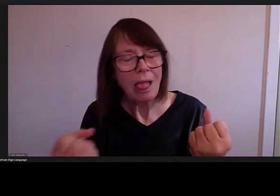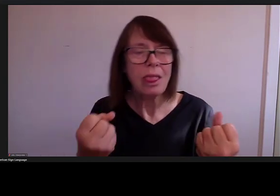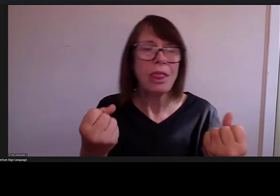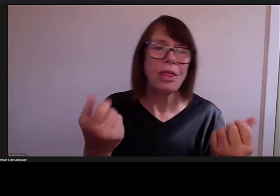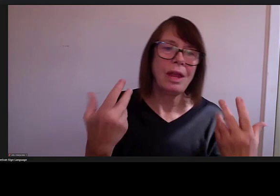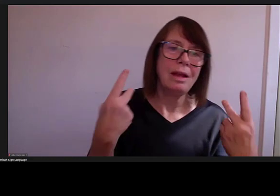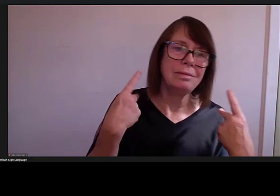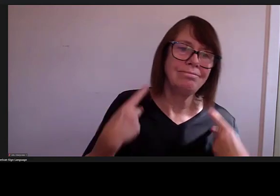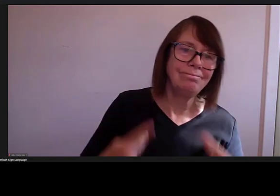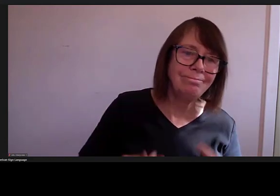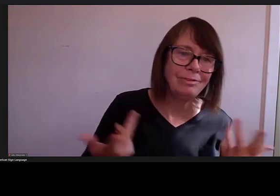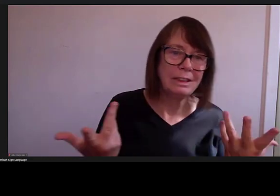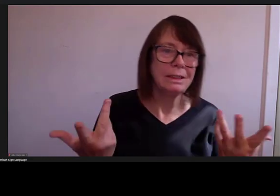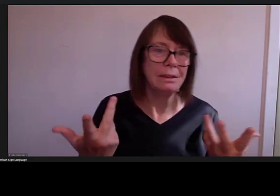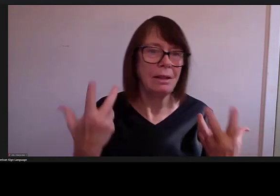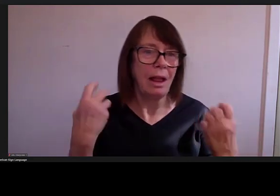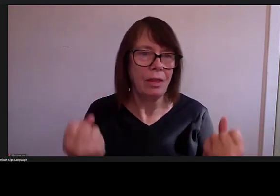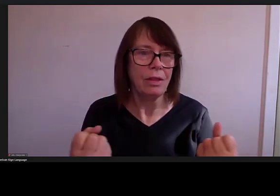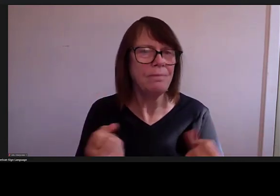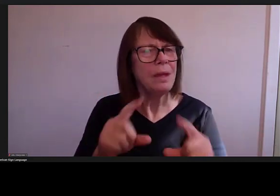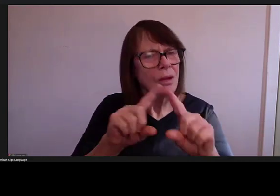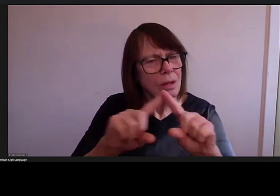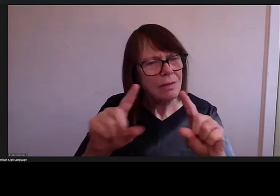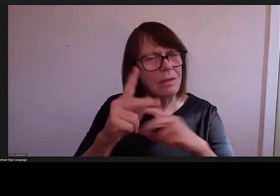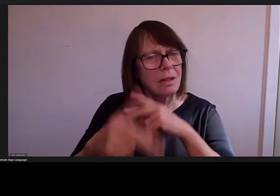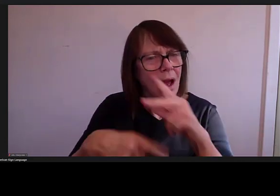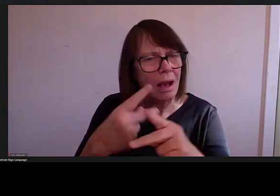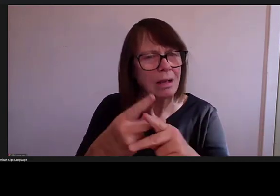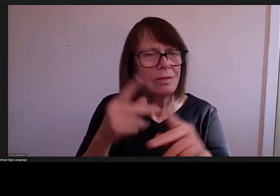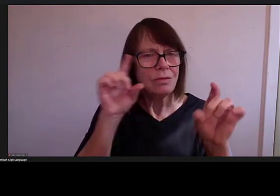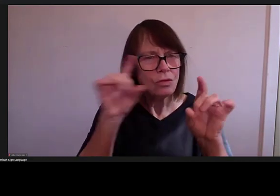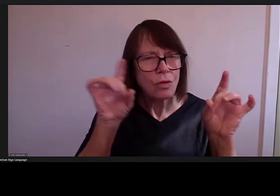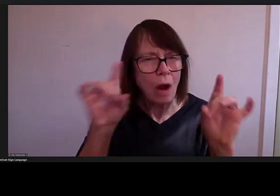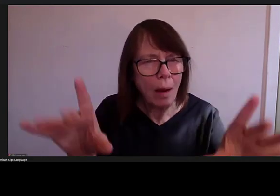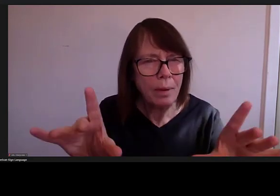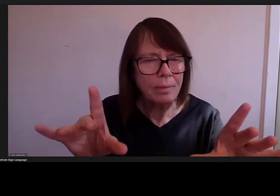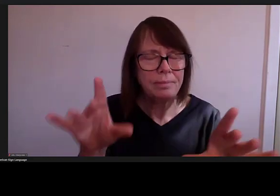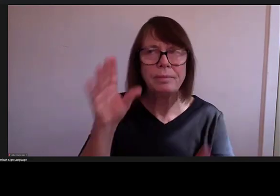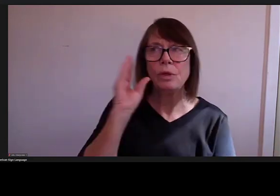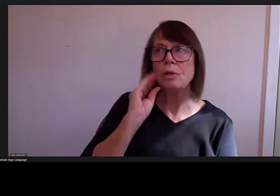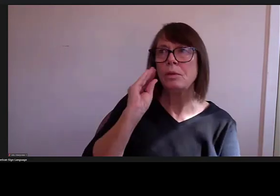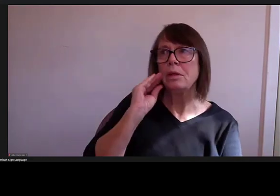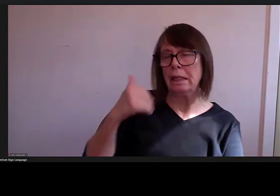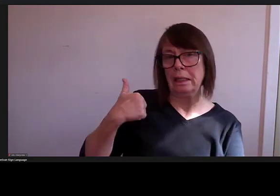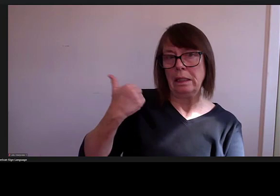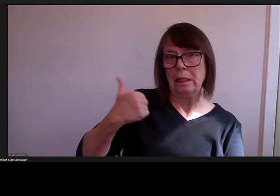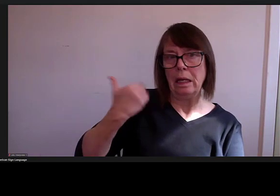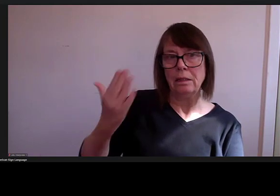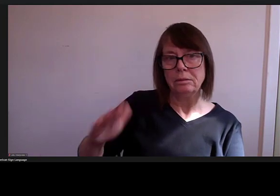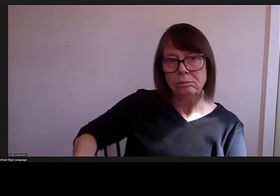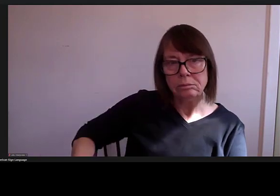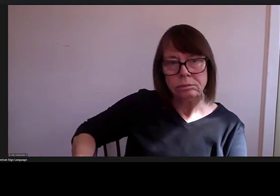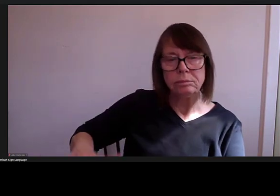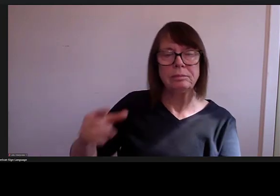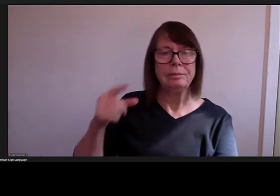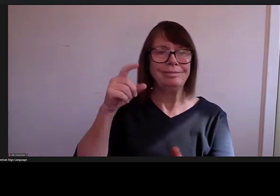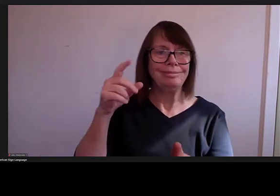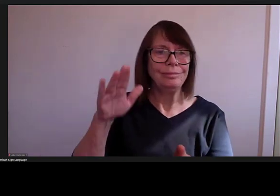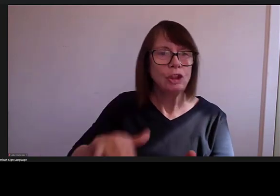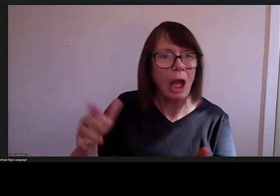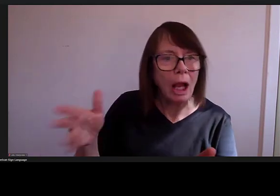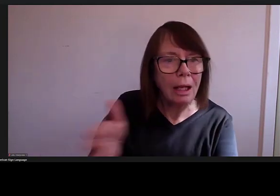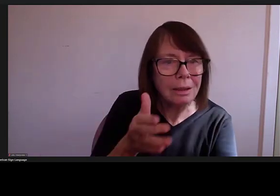And there are different types of trauma. Trauma can be experienced early in life, including child abuse,